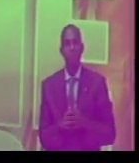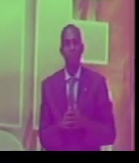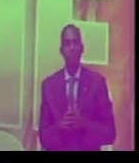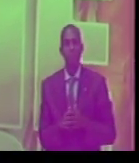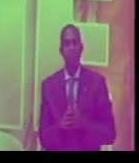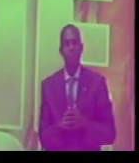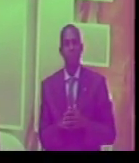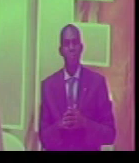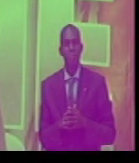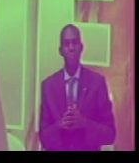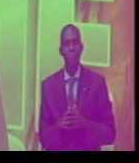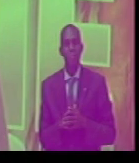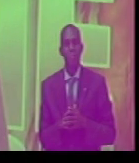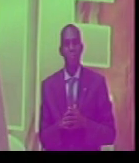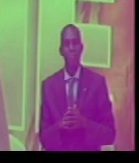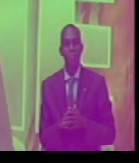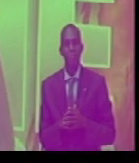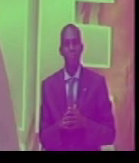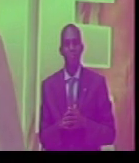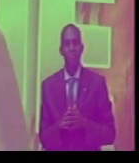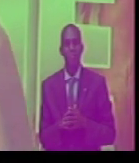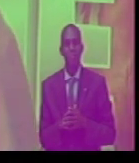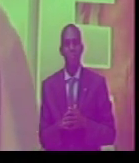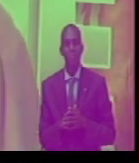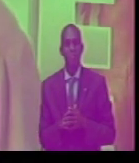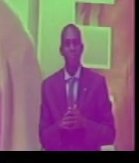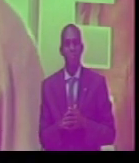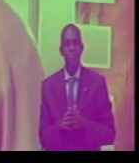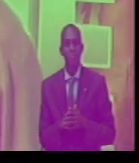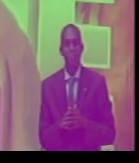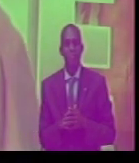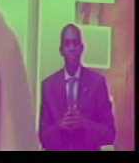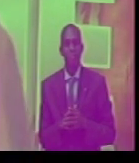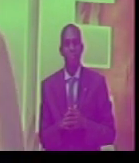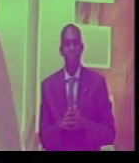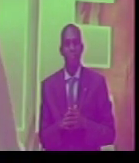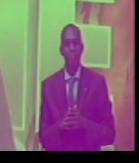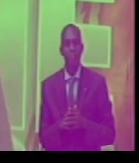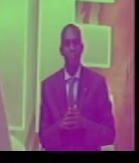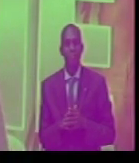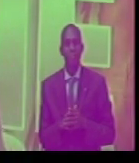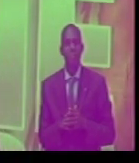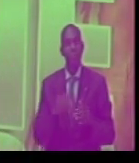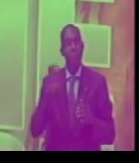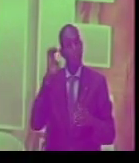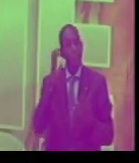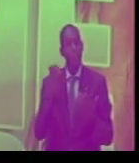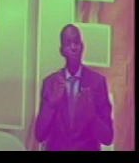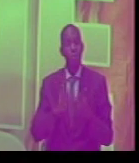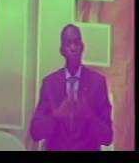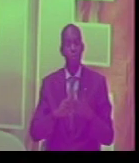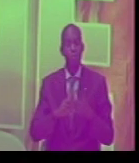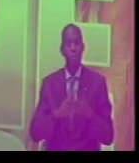Hausa District, Pentecost Group, Karu Region.